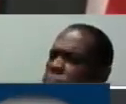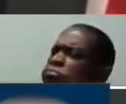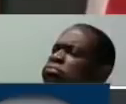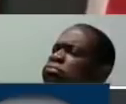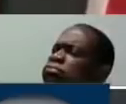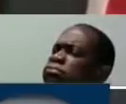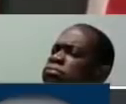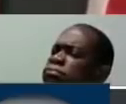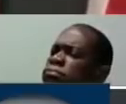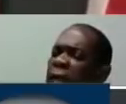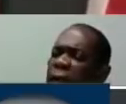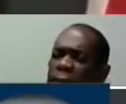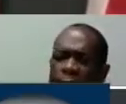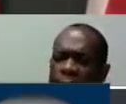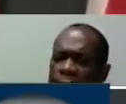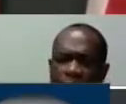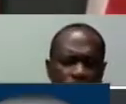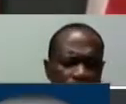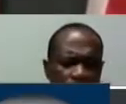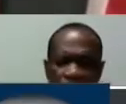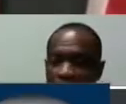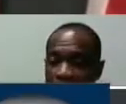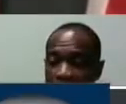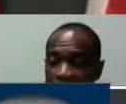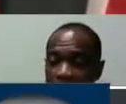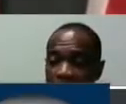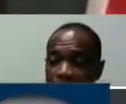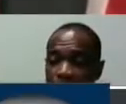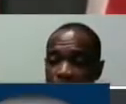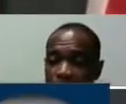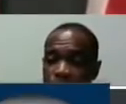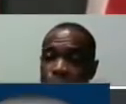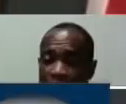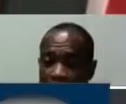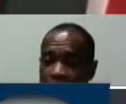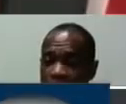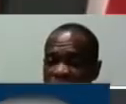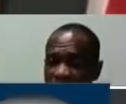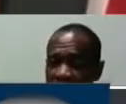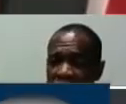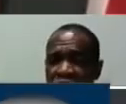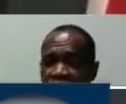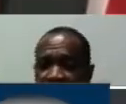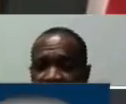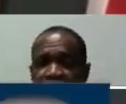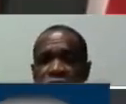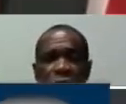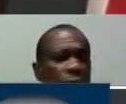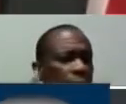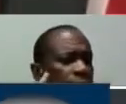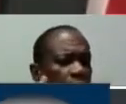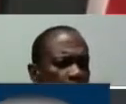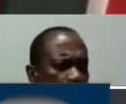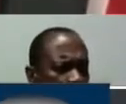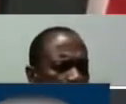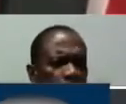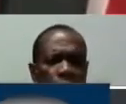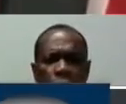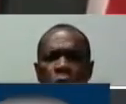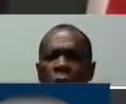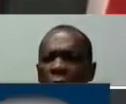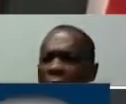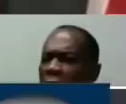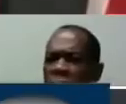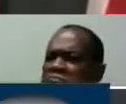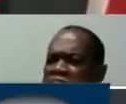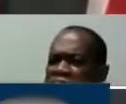with respect to digitizing and using the digital technology to be able to manage the logistics of